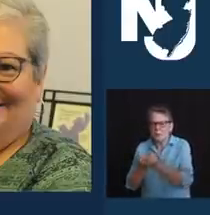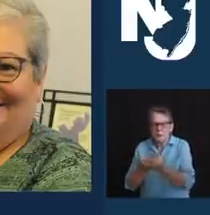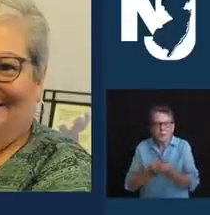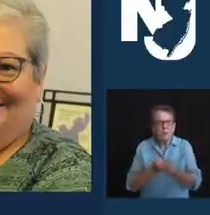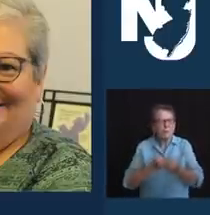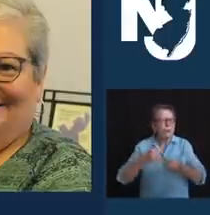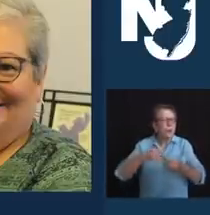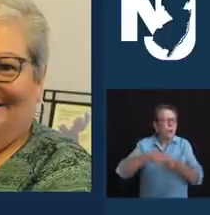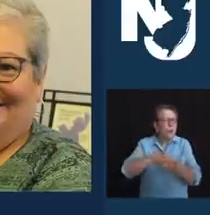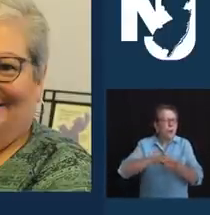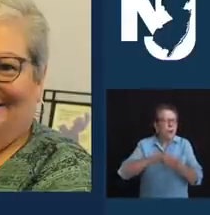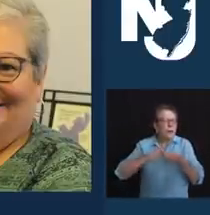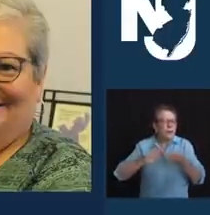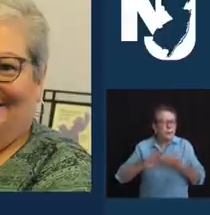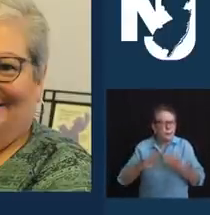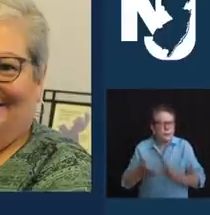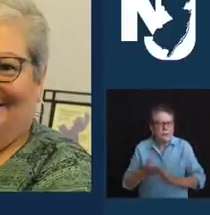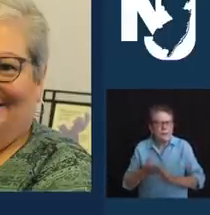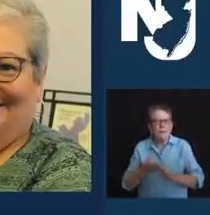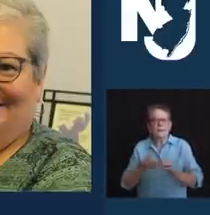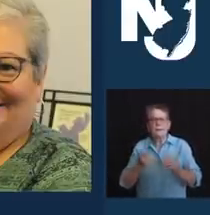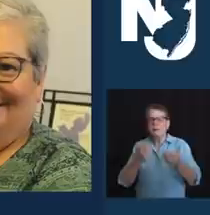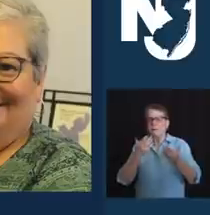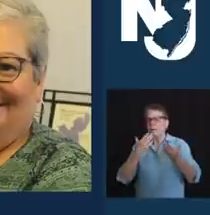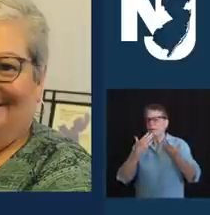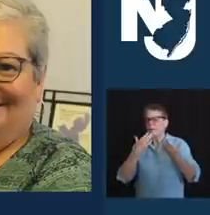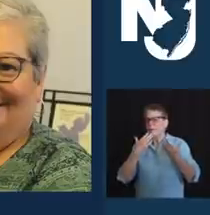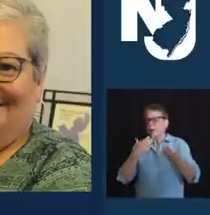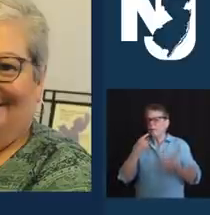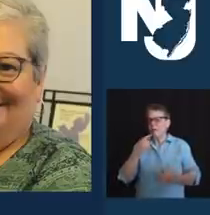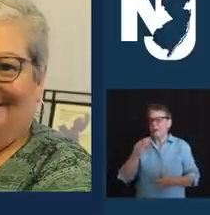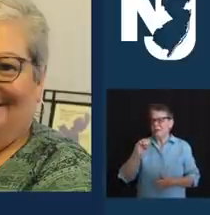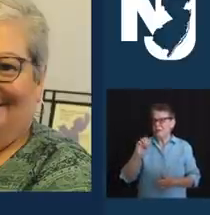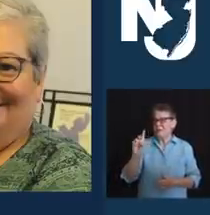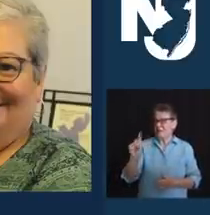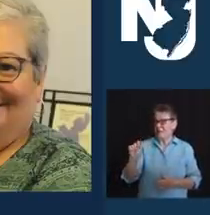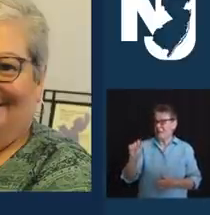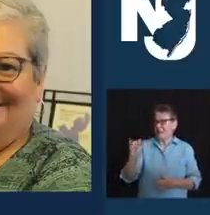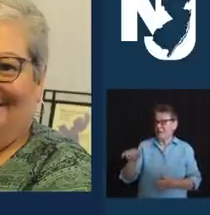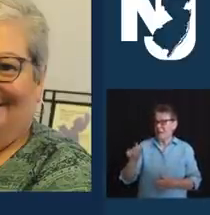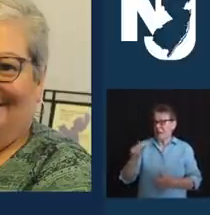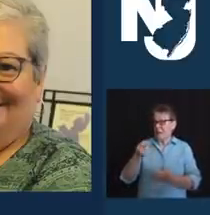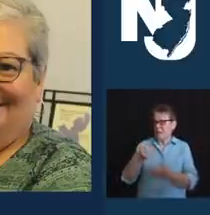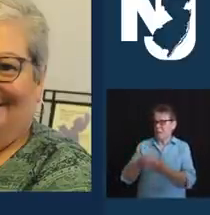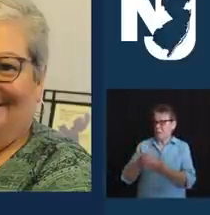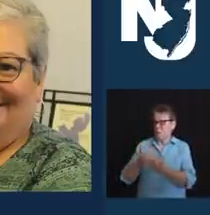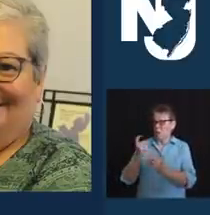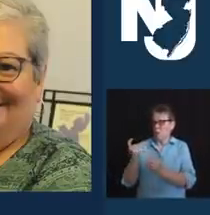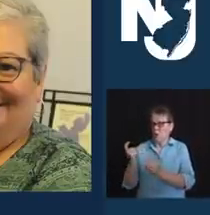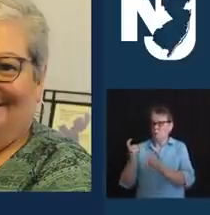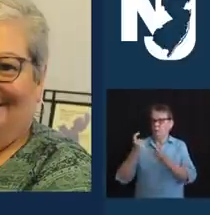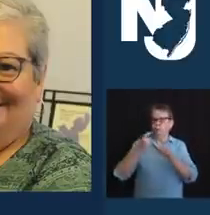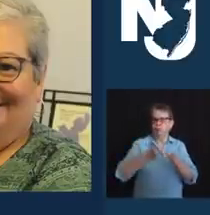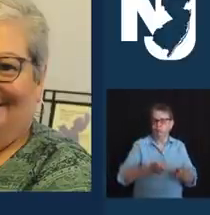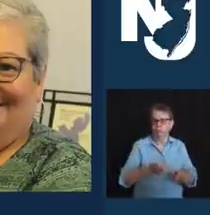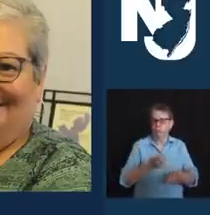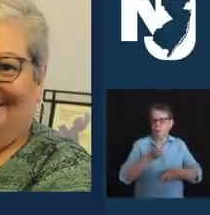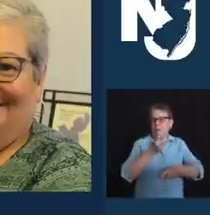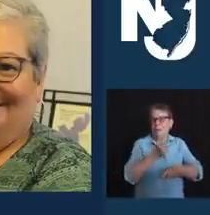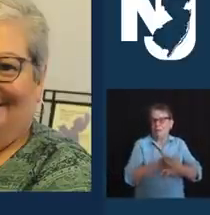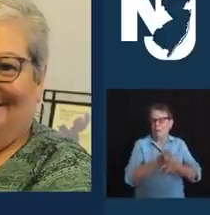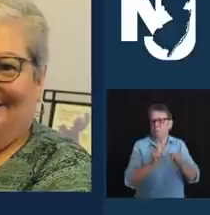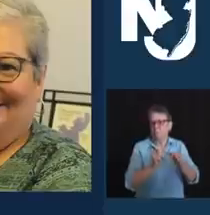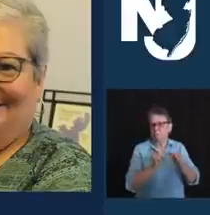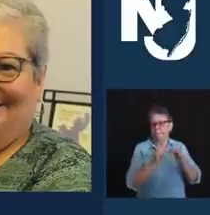Development Authority's Sustain and Serve NJ program, TASK has a new partner. Through Sustain and Serve